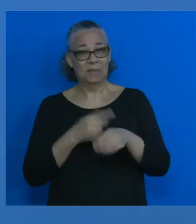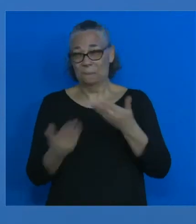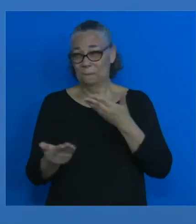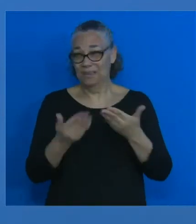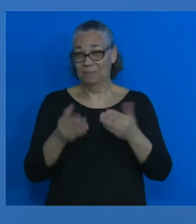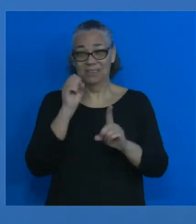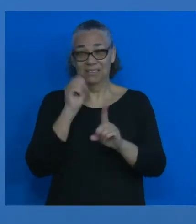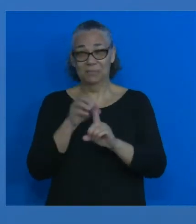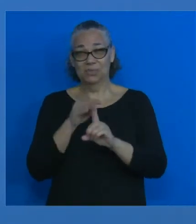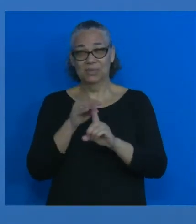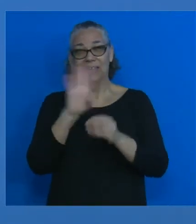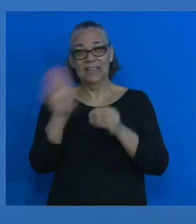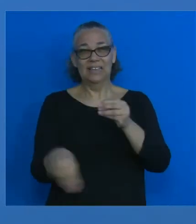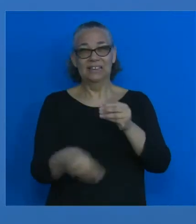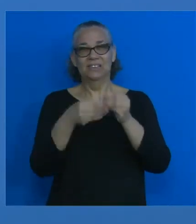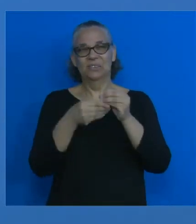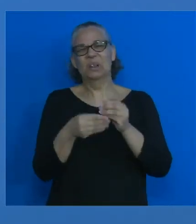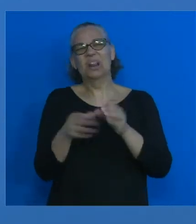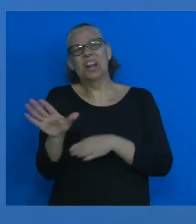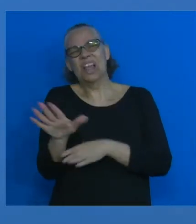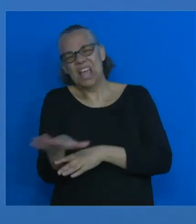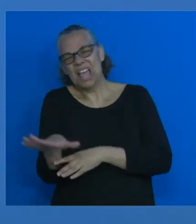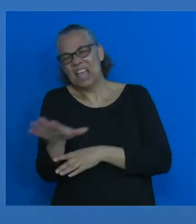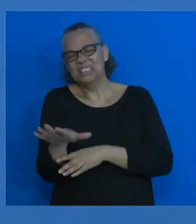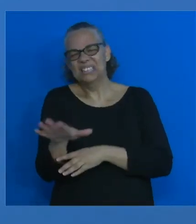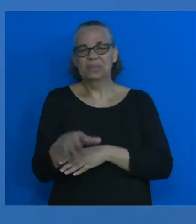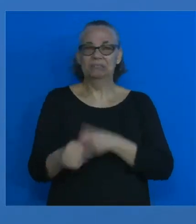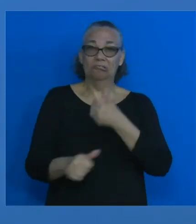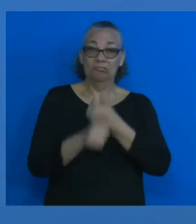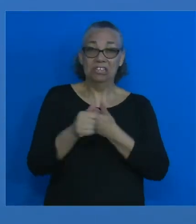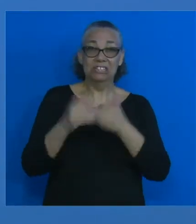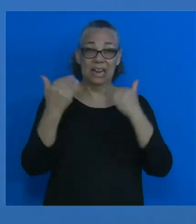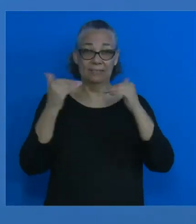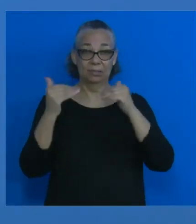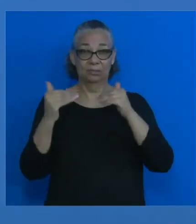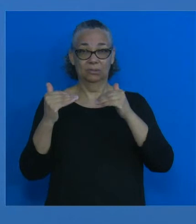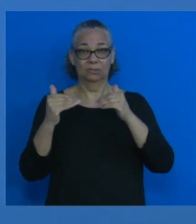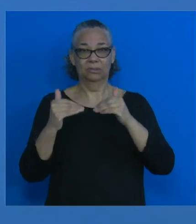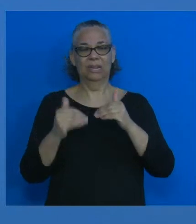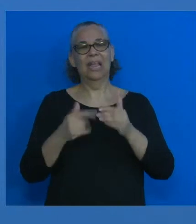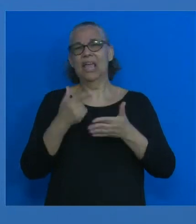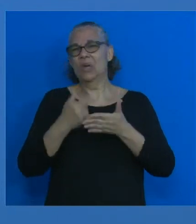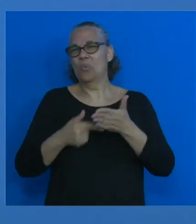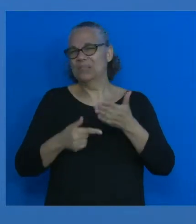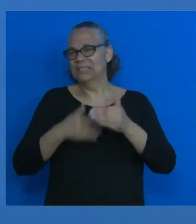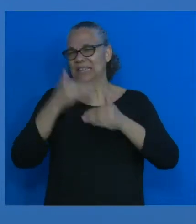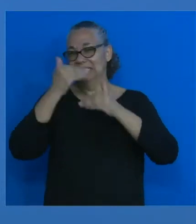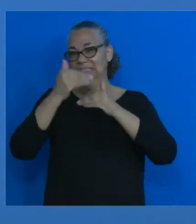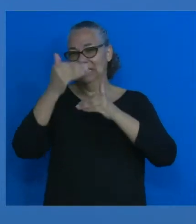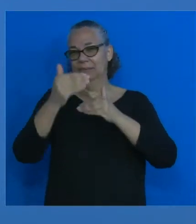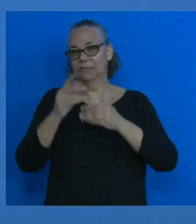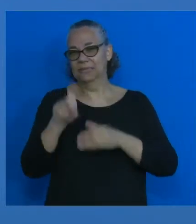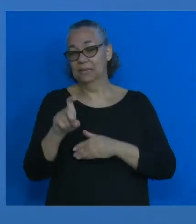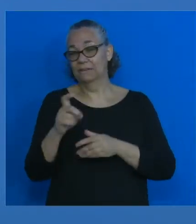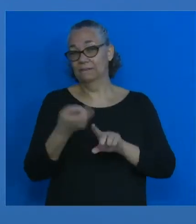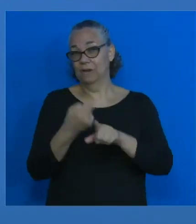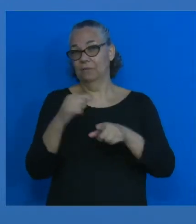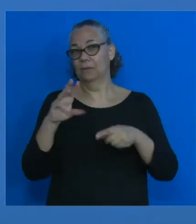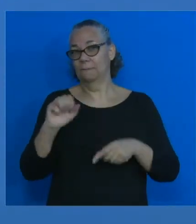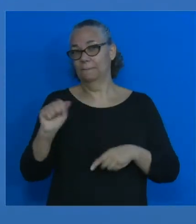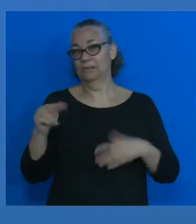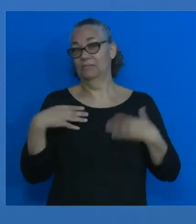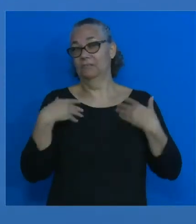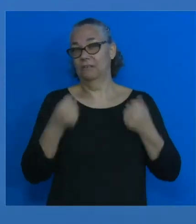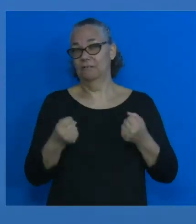exposure, along with an estimated risk level and the next steps that you should take from the Ministry of Health. Members of the